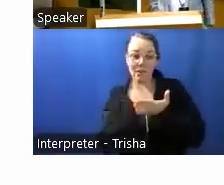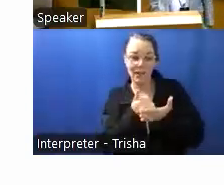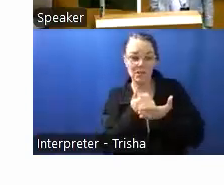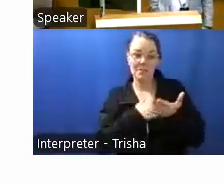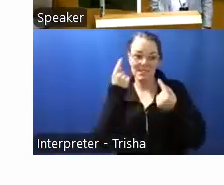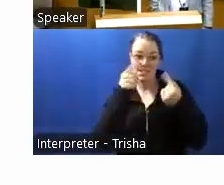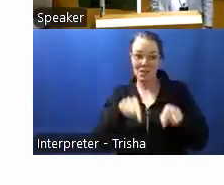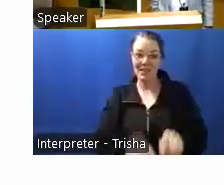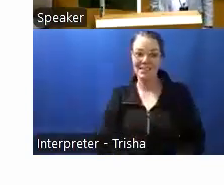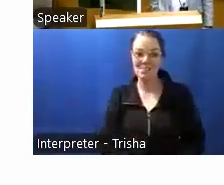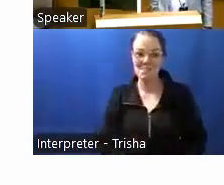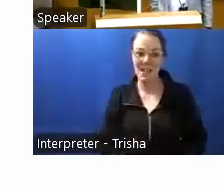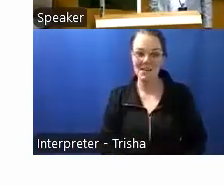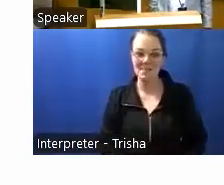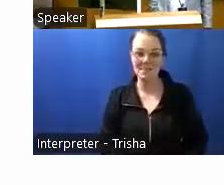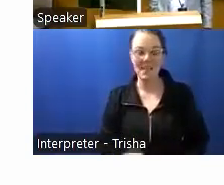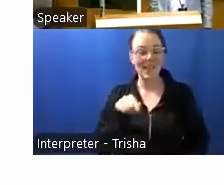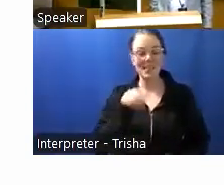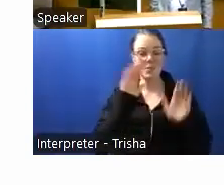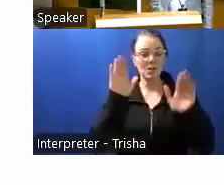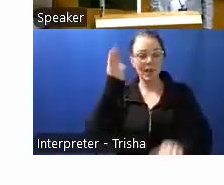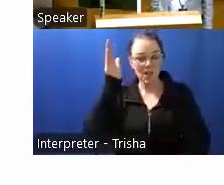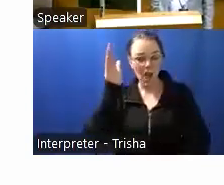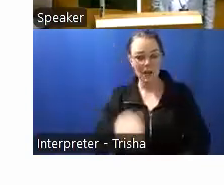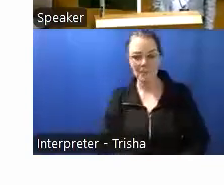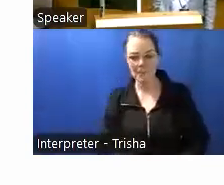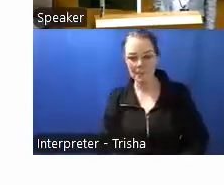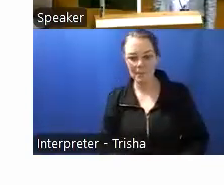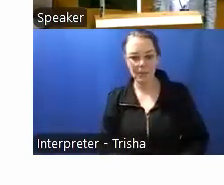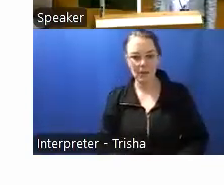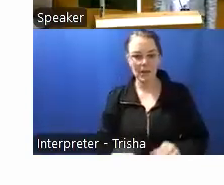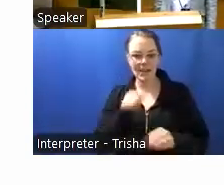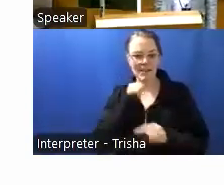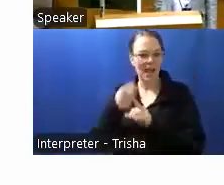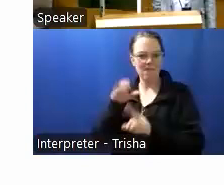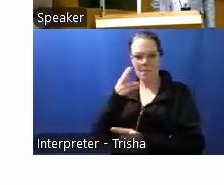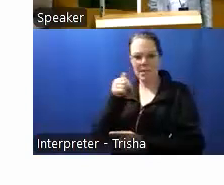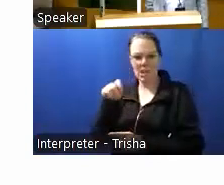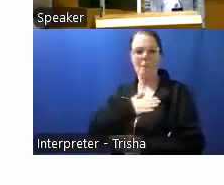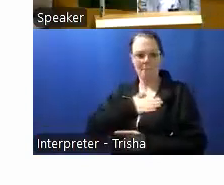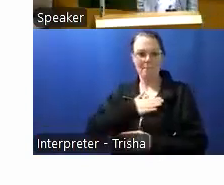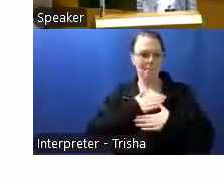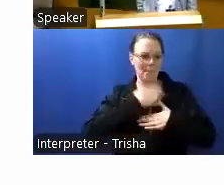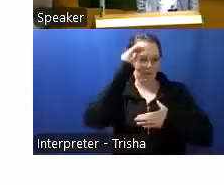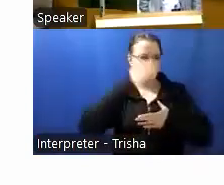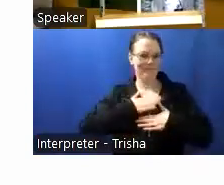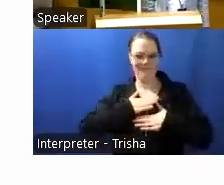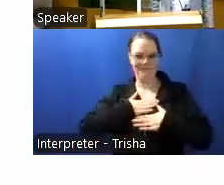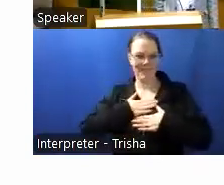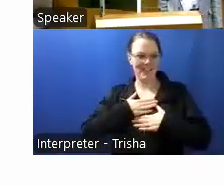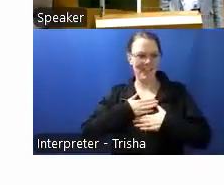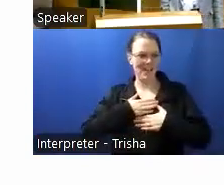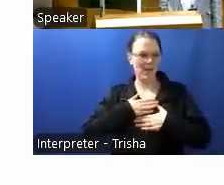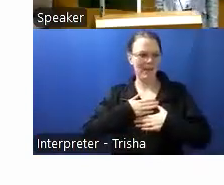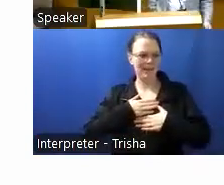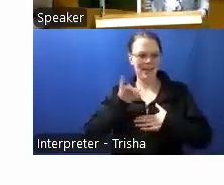well. This was a great talk. Nobody said this. I'm just saying it from myself. But here's, that came out wrong.